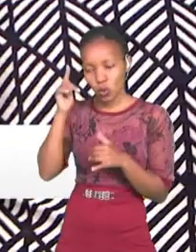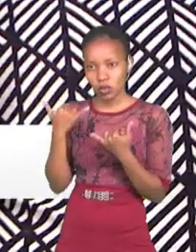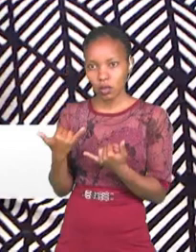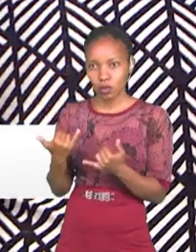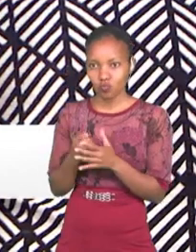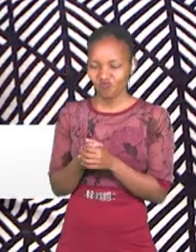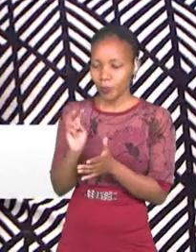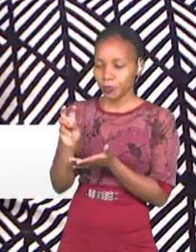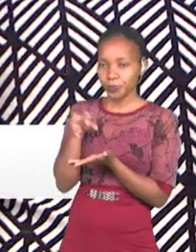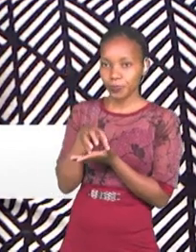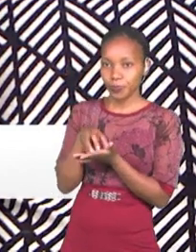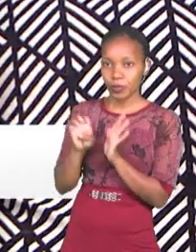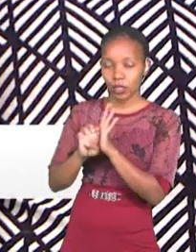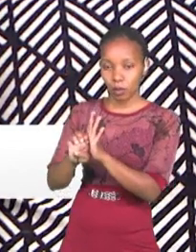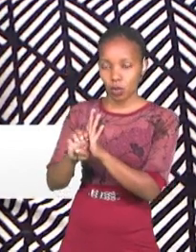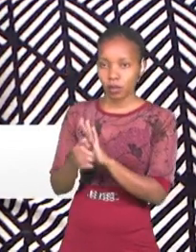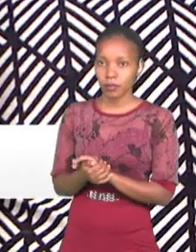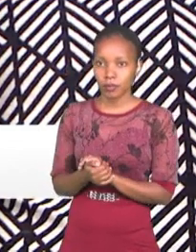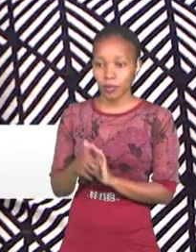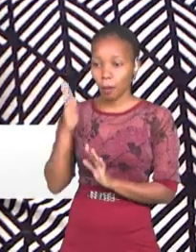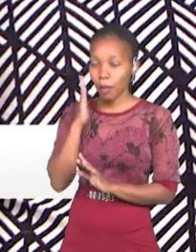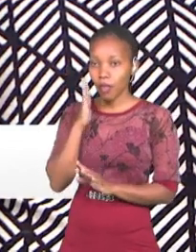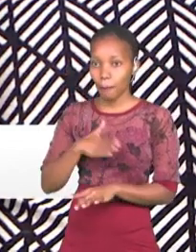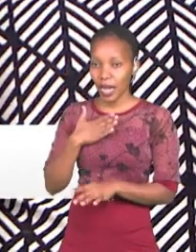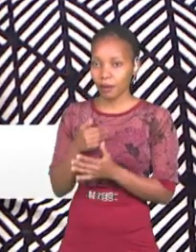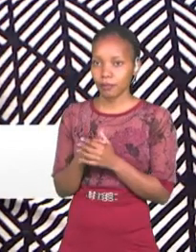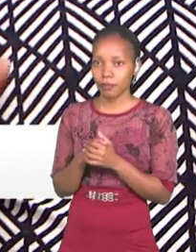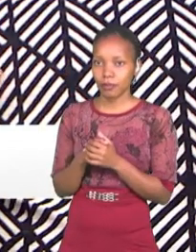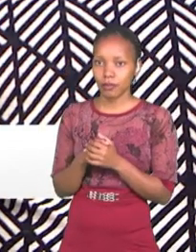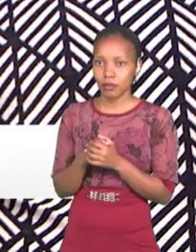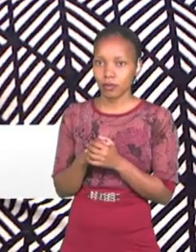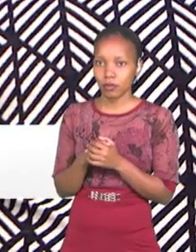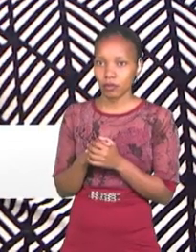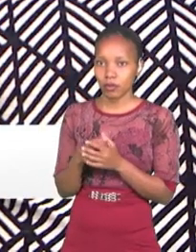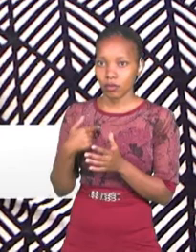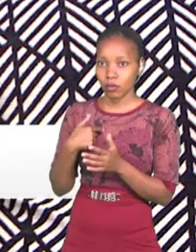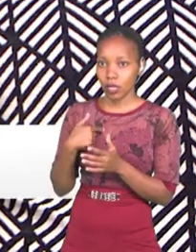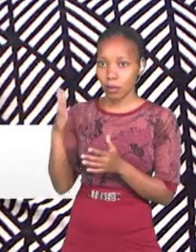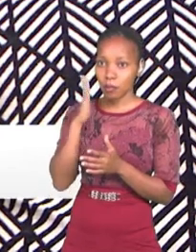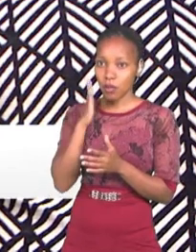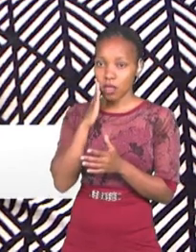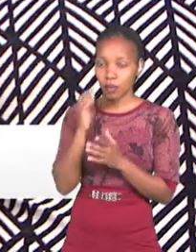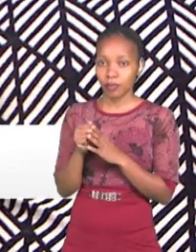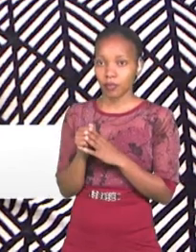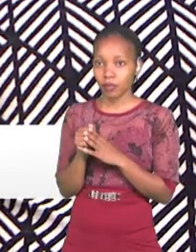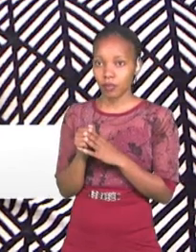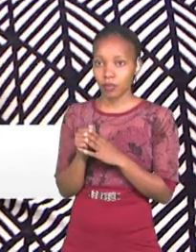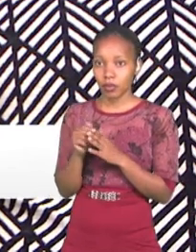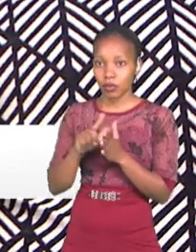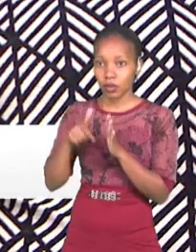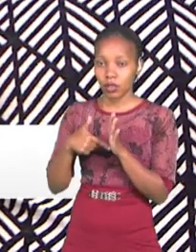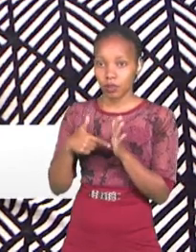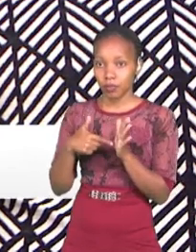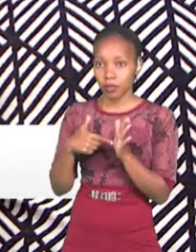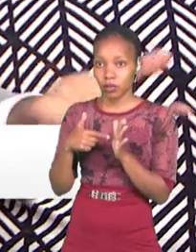look at this situation, Doc, because my mother, I've never seen my dad actually. My mother just came, but of course went to a sperm